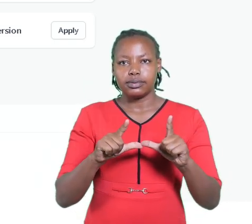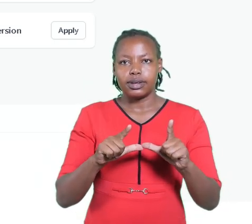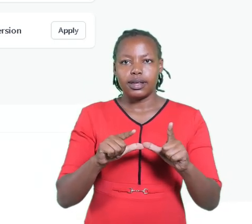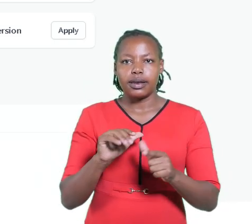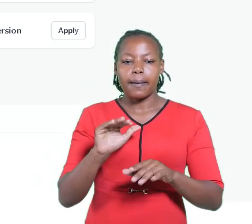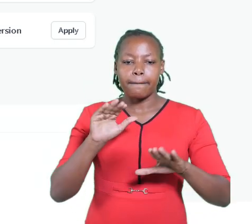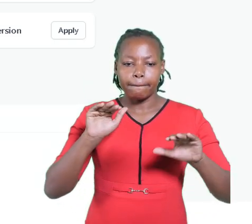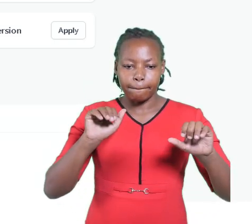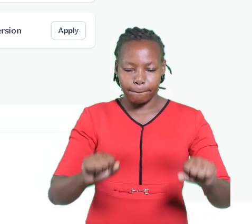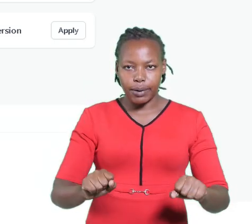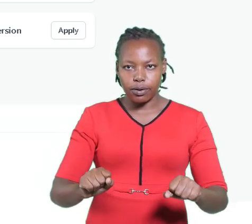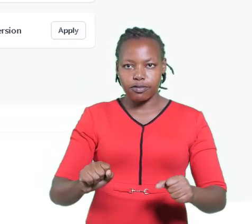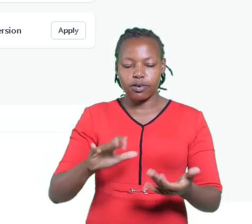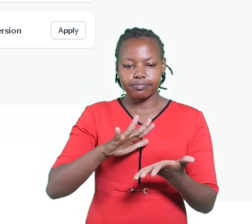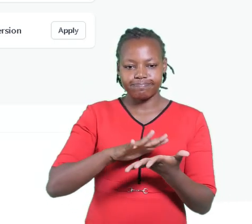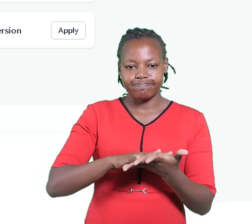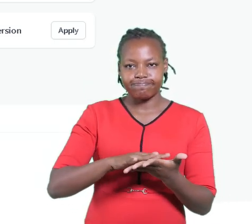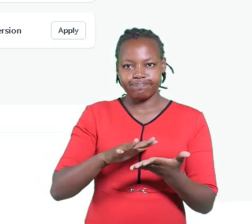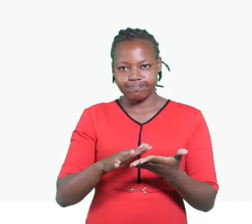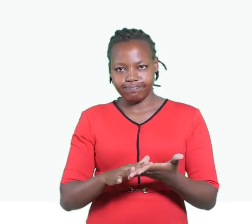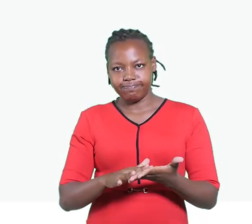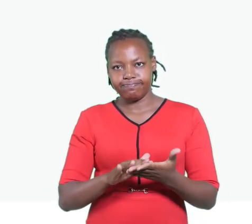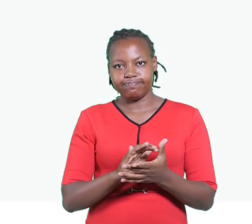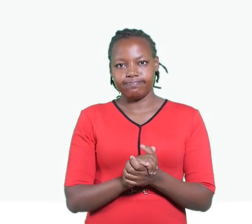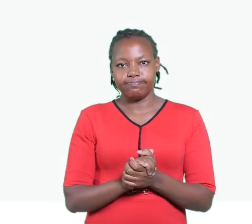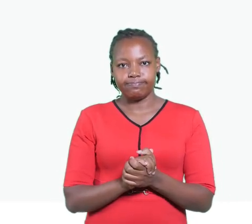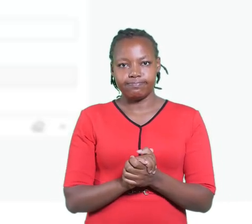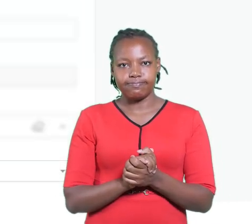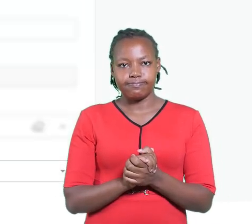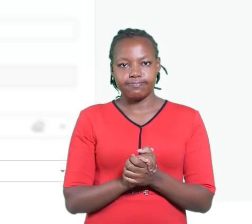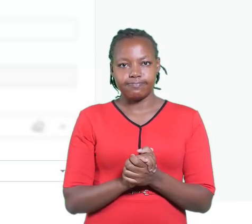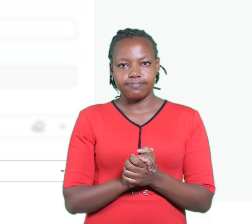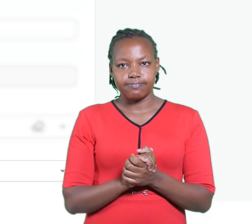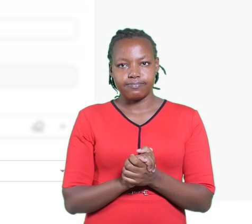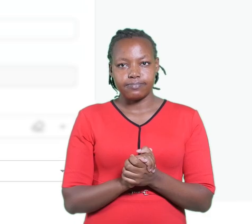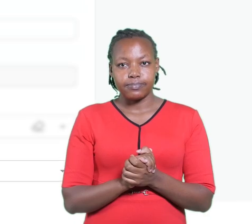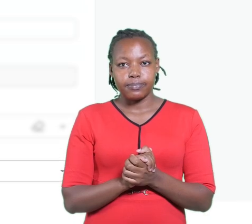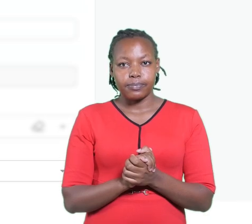license, then book an appointment for biometrics capture.